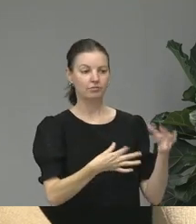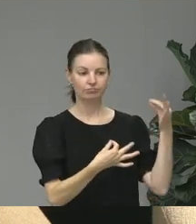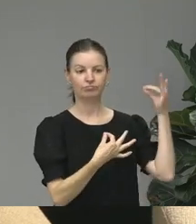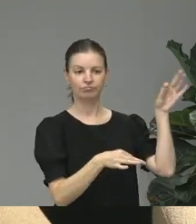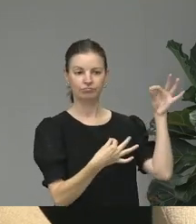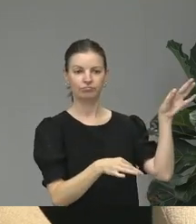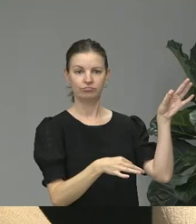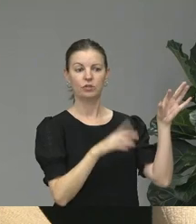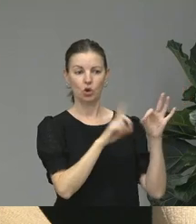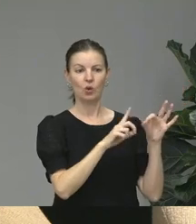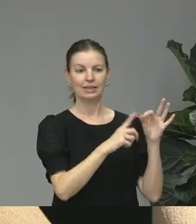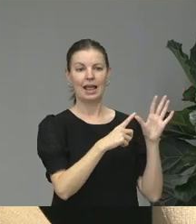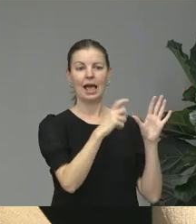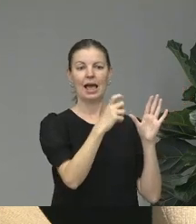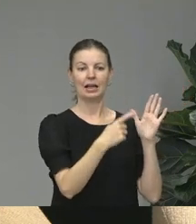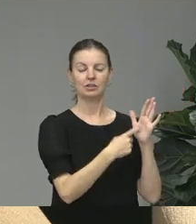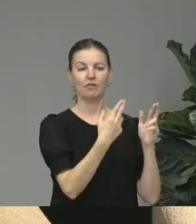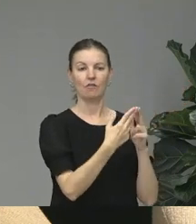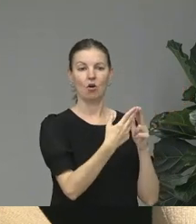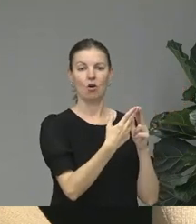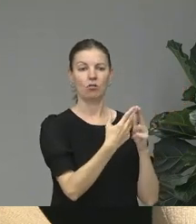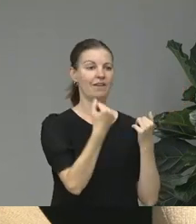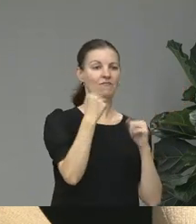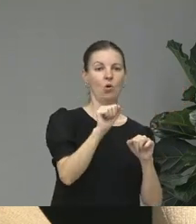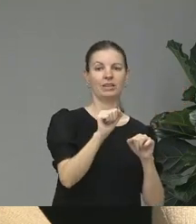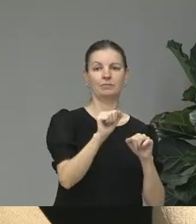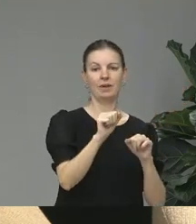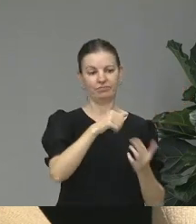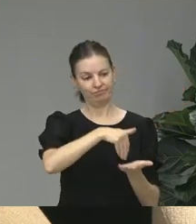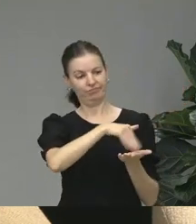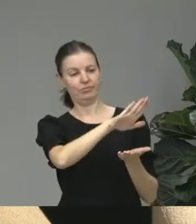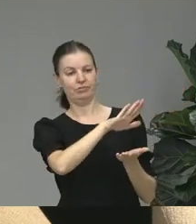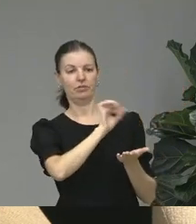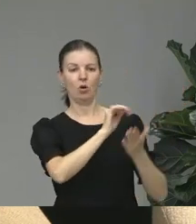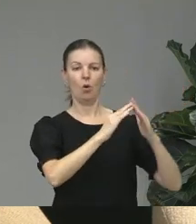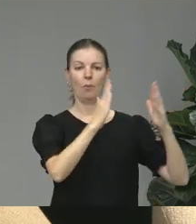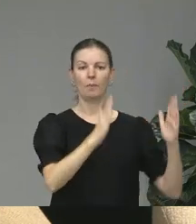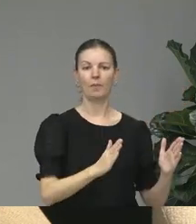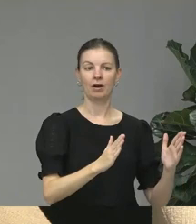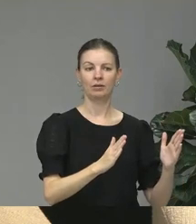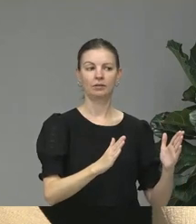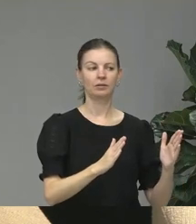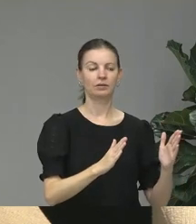the Queensland Act to avoid being evicted and becoming homeless,